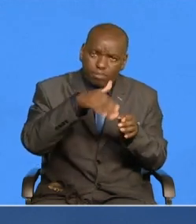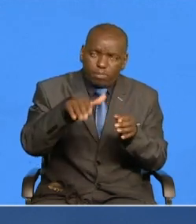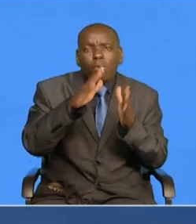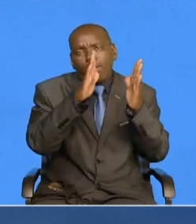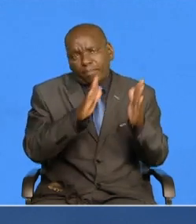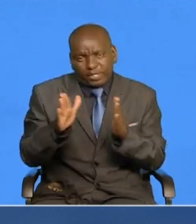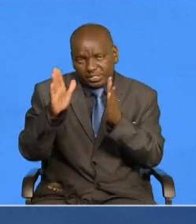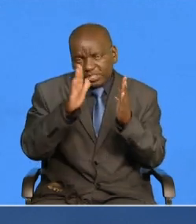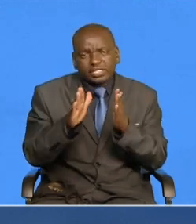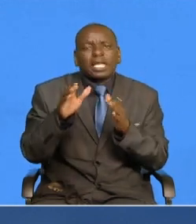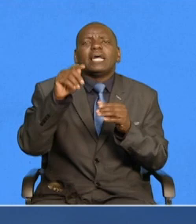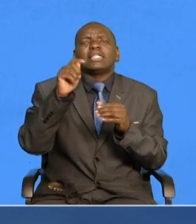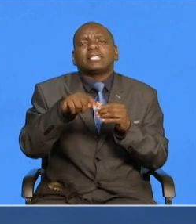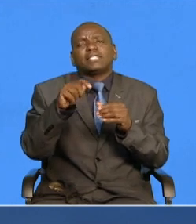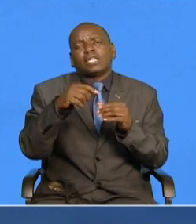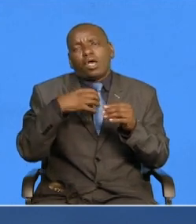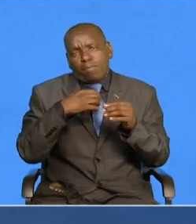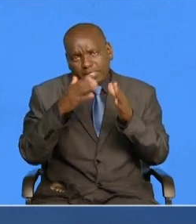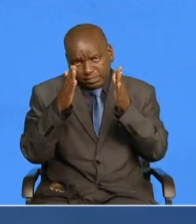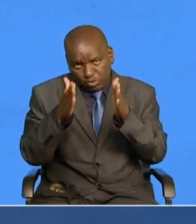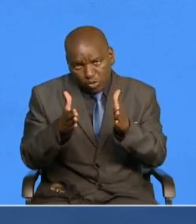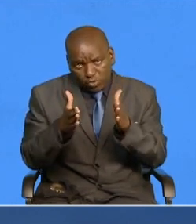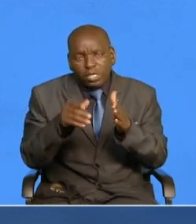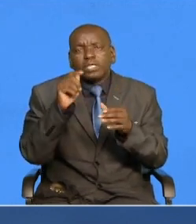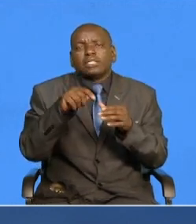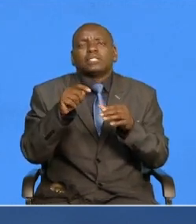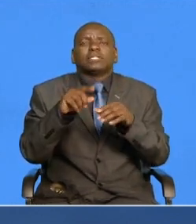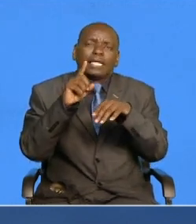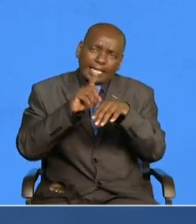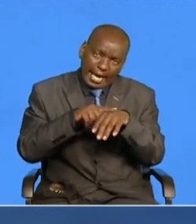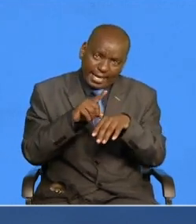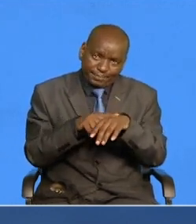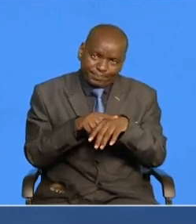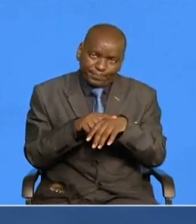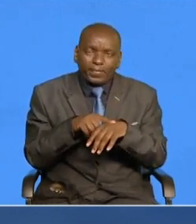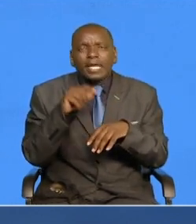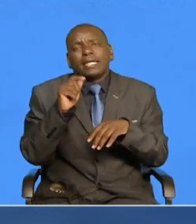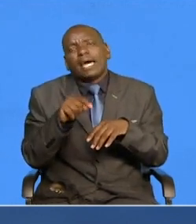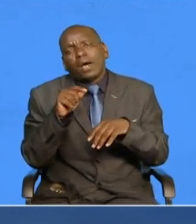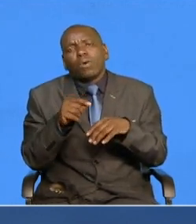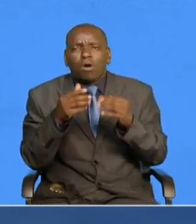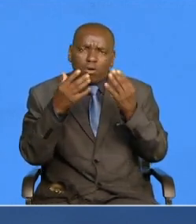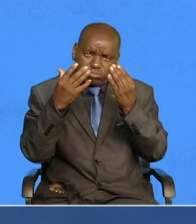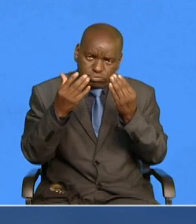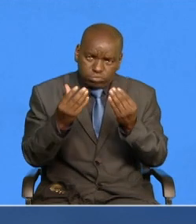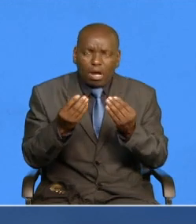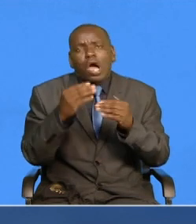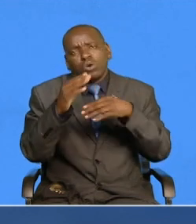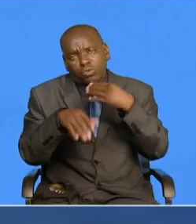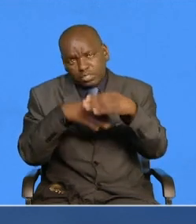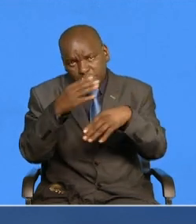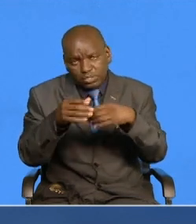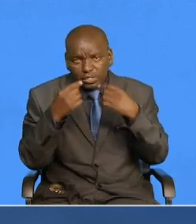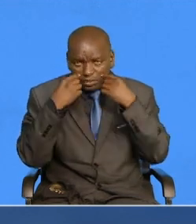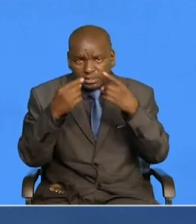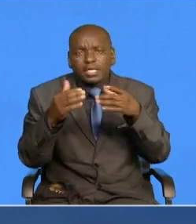These measures are our only solution at this moment. The complacency we continue to witness